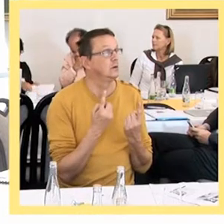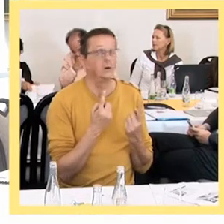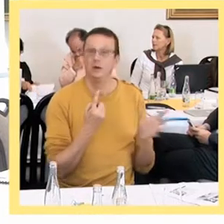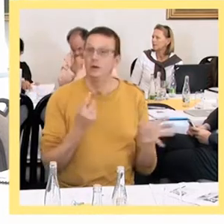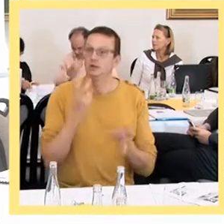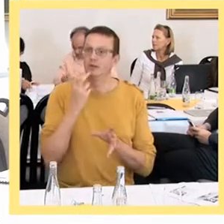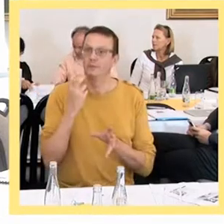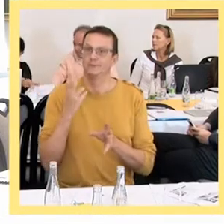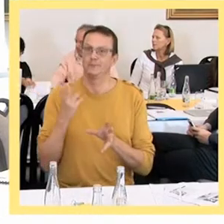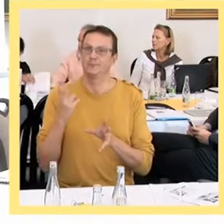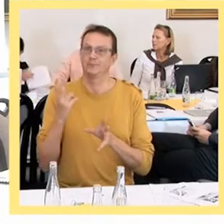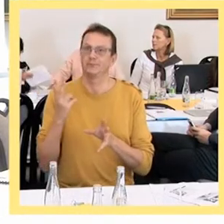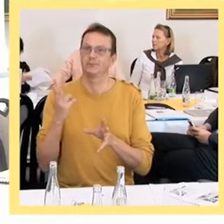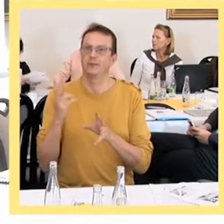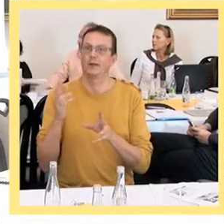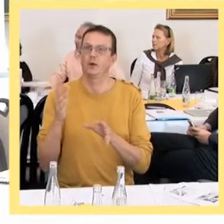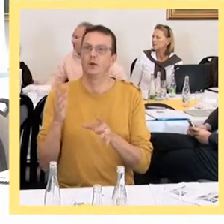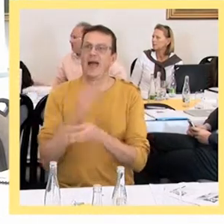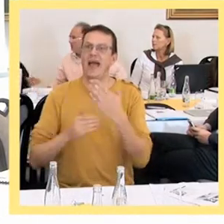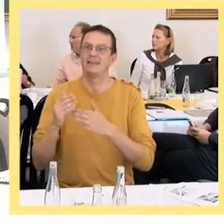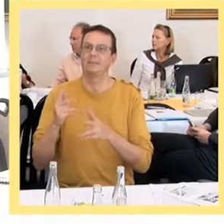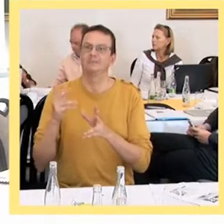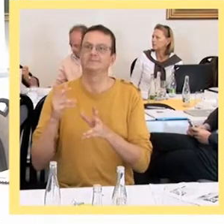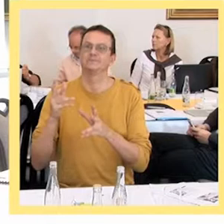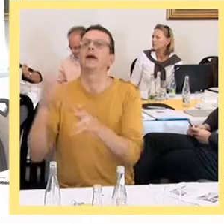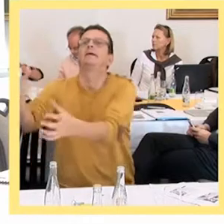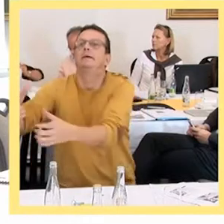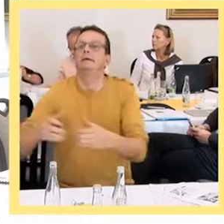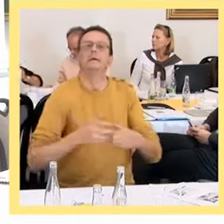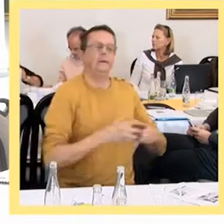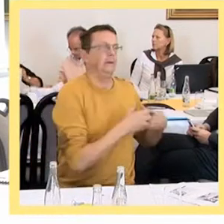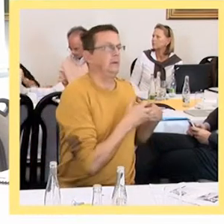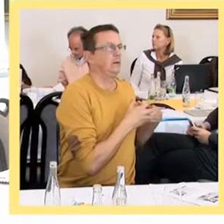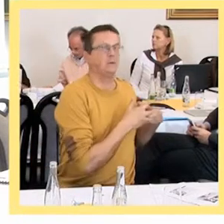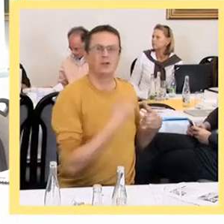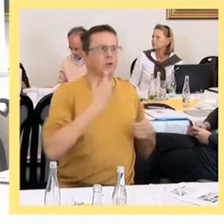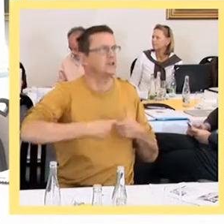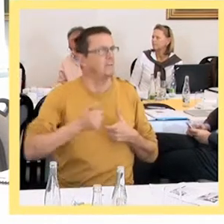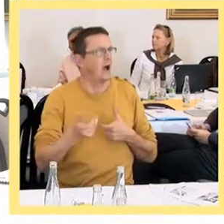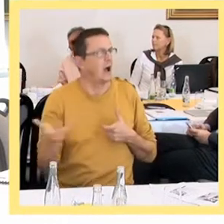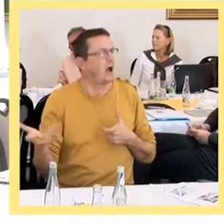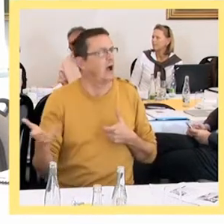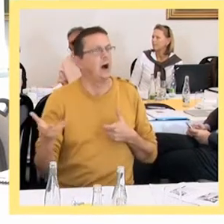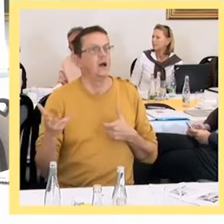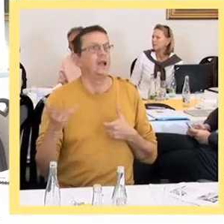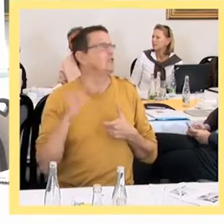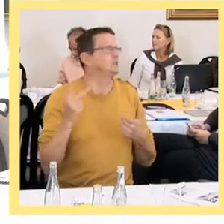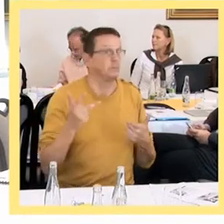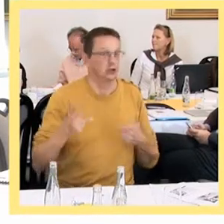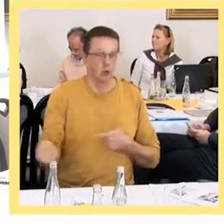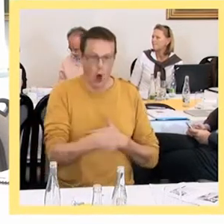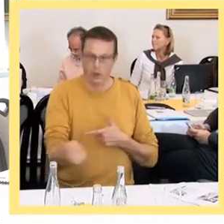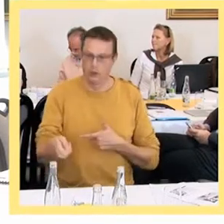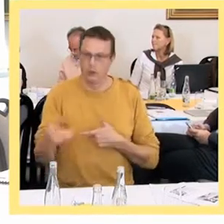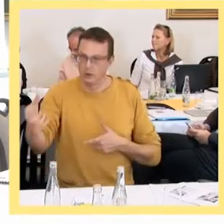people, thereby taking away that person's link with the world. So if you take away someone's hearing aids or their cane, then it becomes